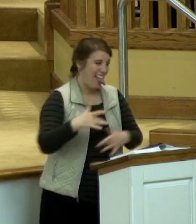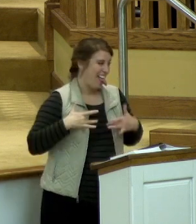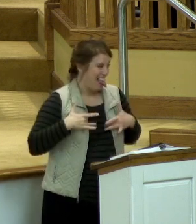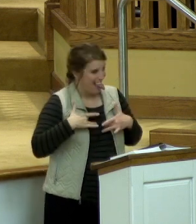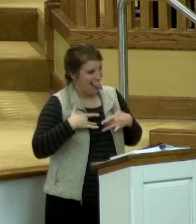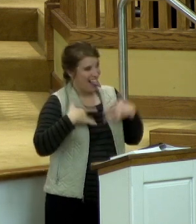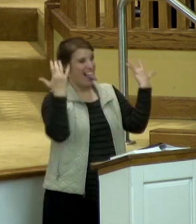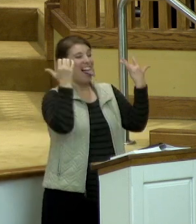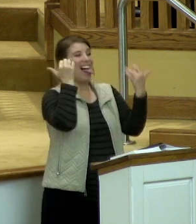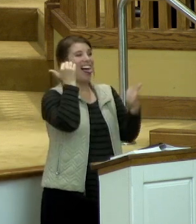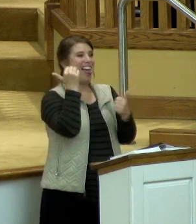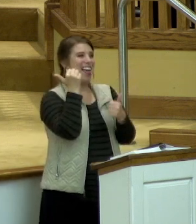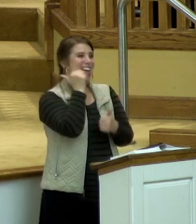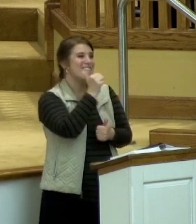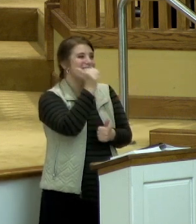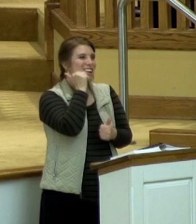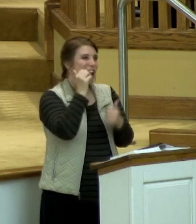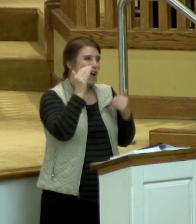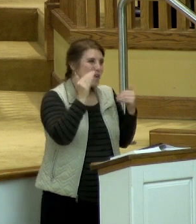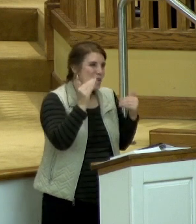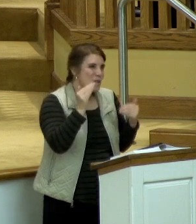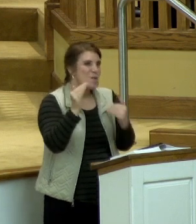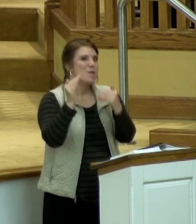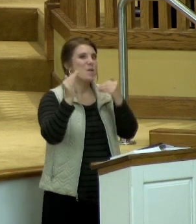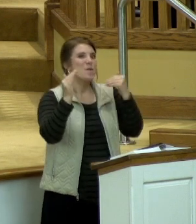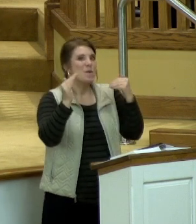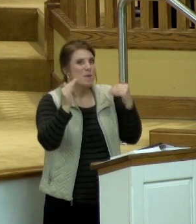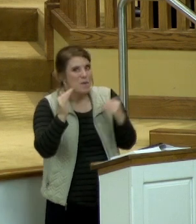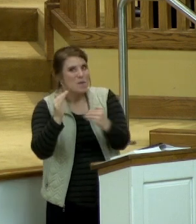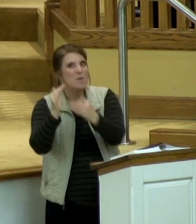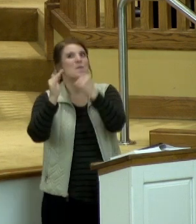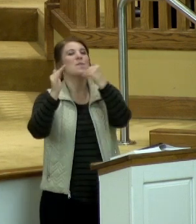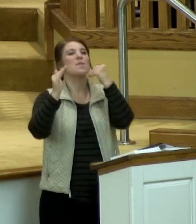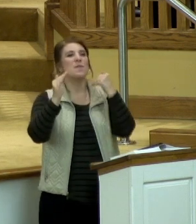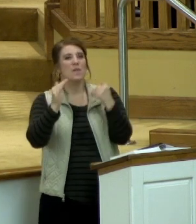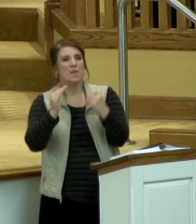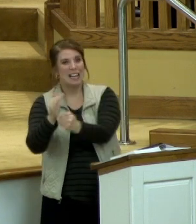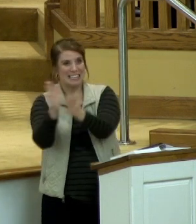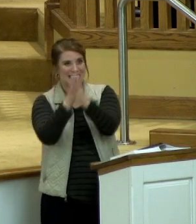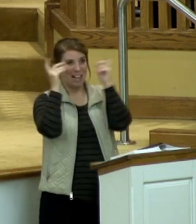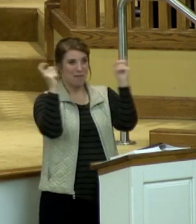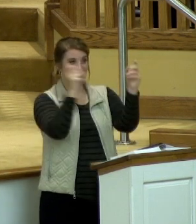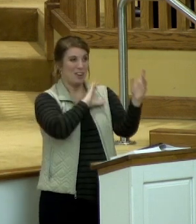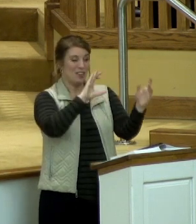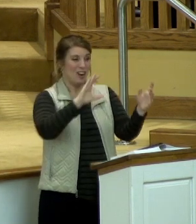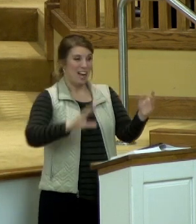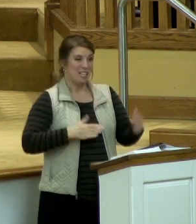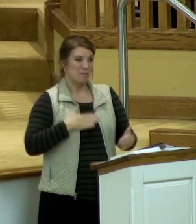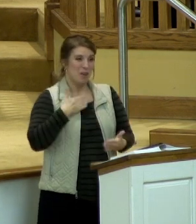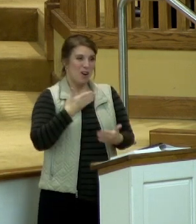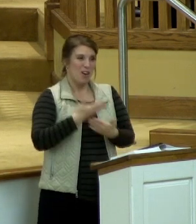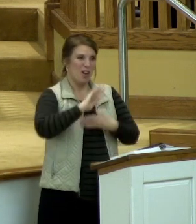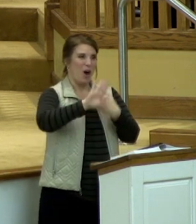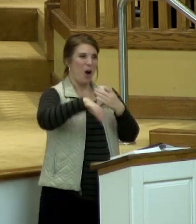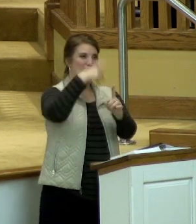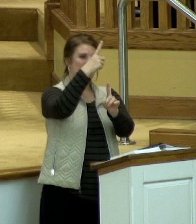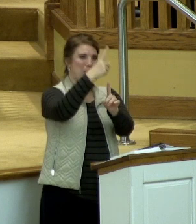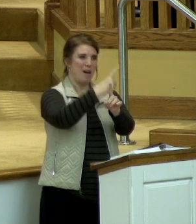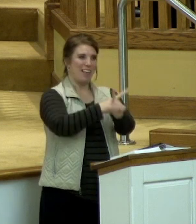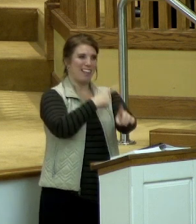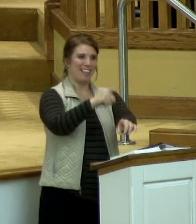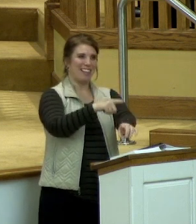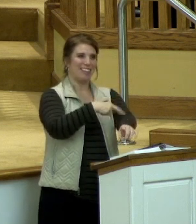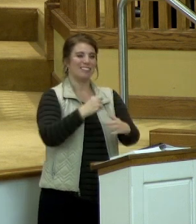excited. Every day is getting closer and closer and closer, and we get to celebrate Christ's birth all month long, and I am